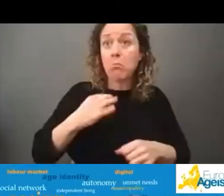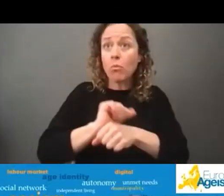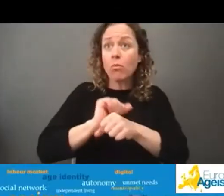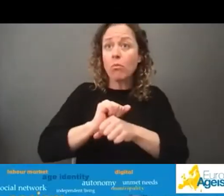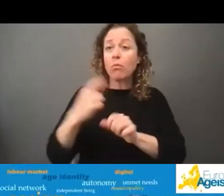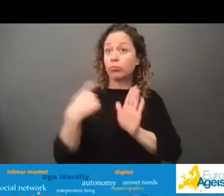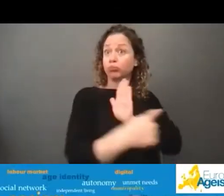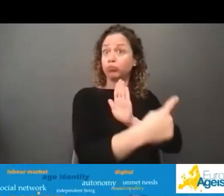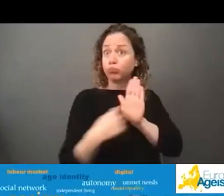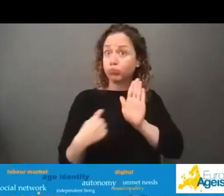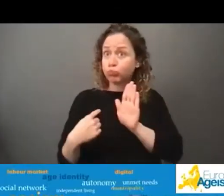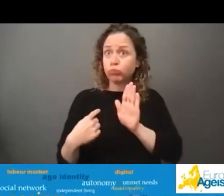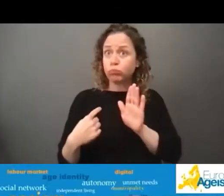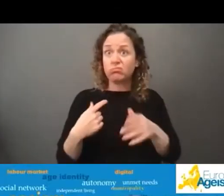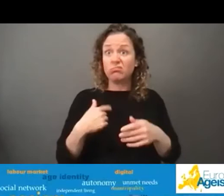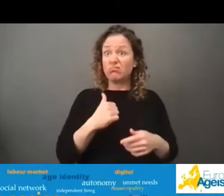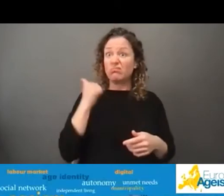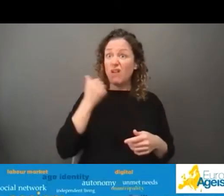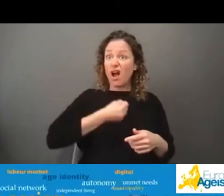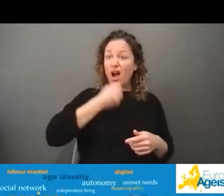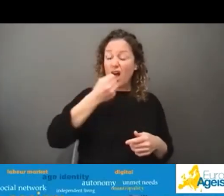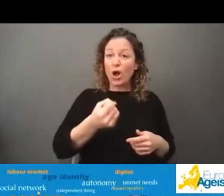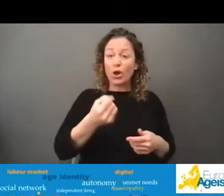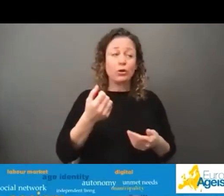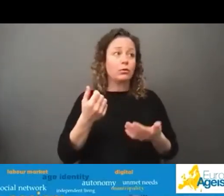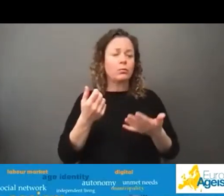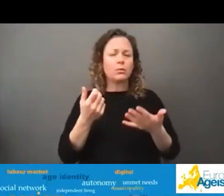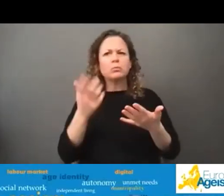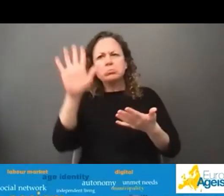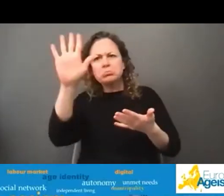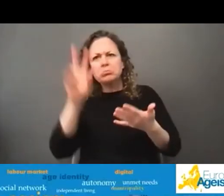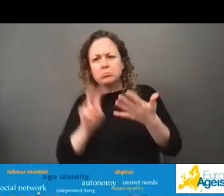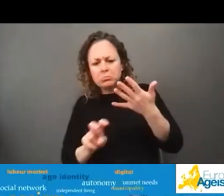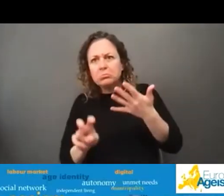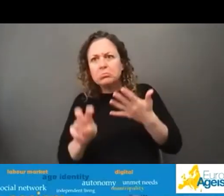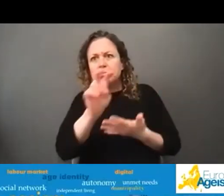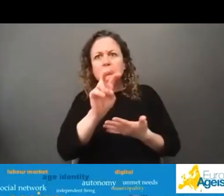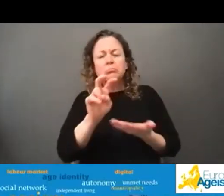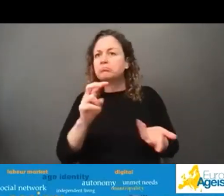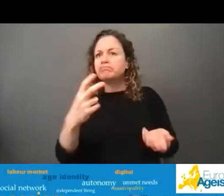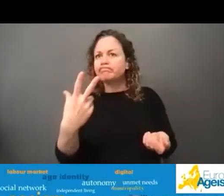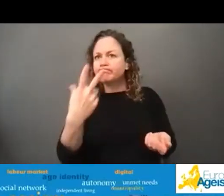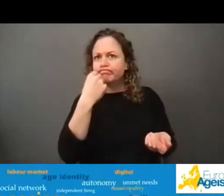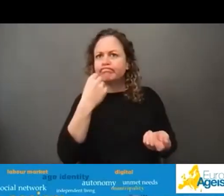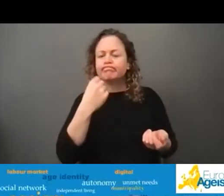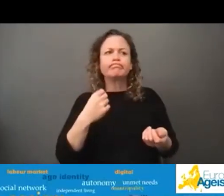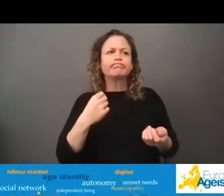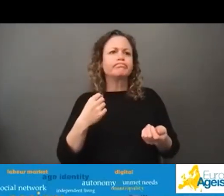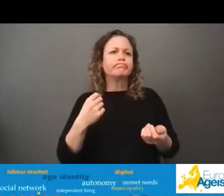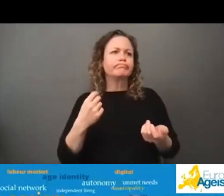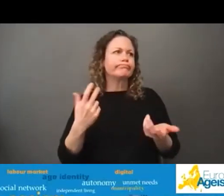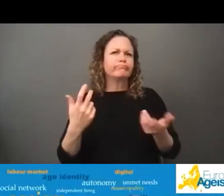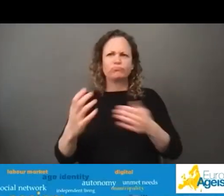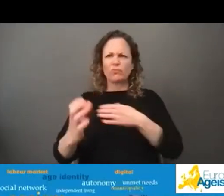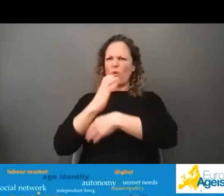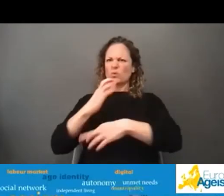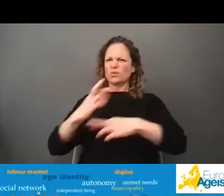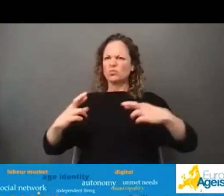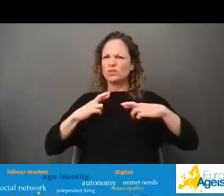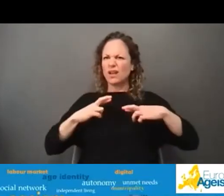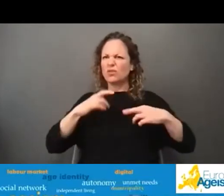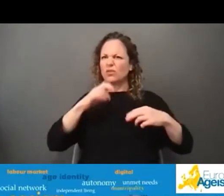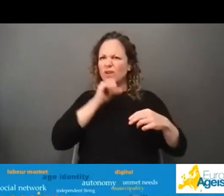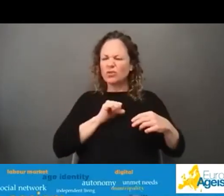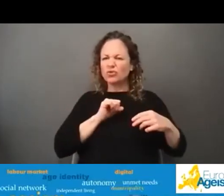hiring practices, promotion, personal development, mandatory retirement age, it's almost universal in